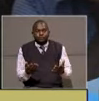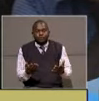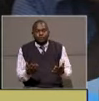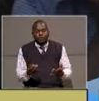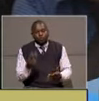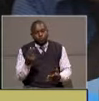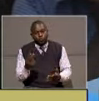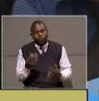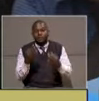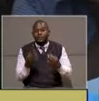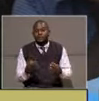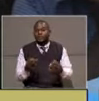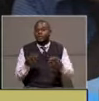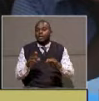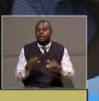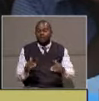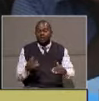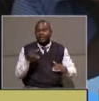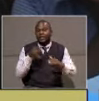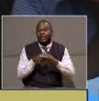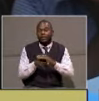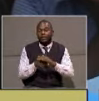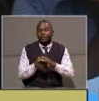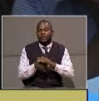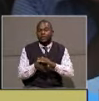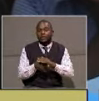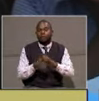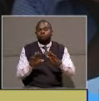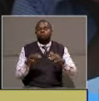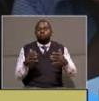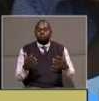two things happen. There's an entry